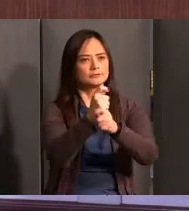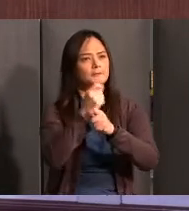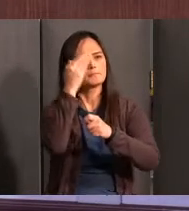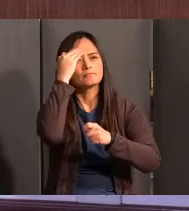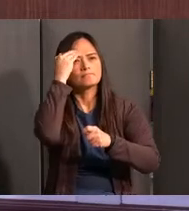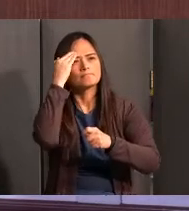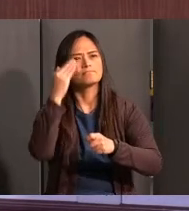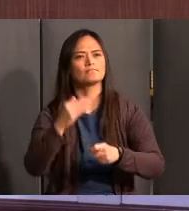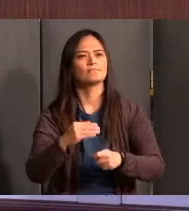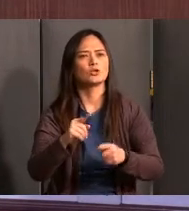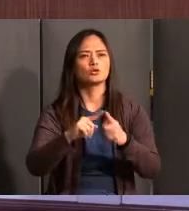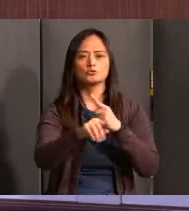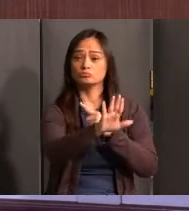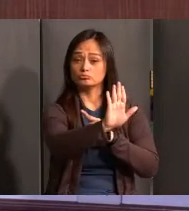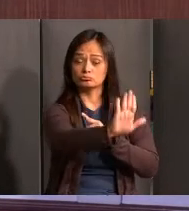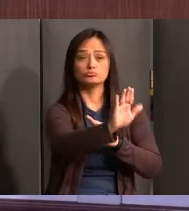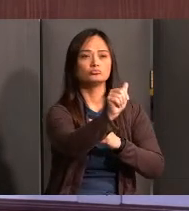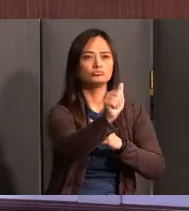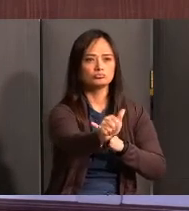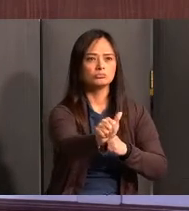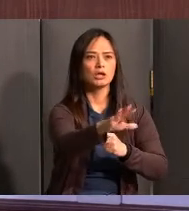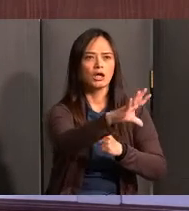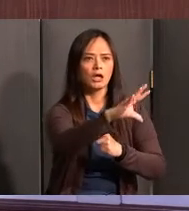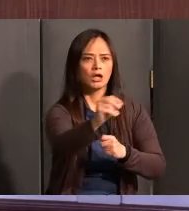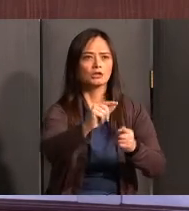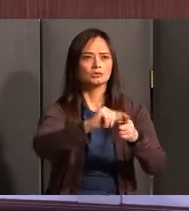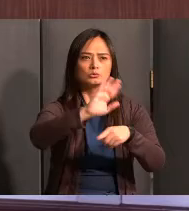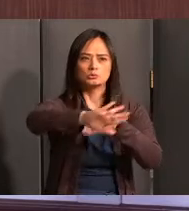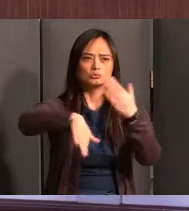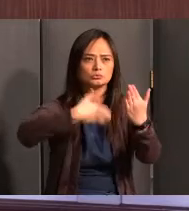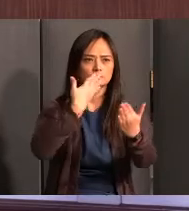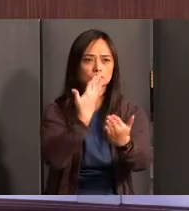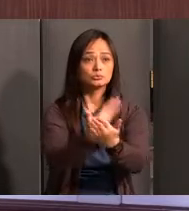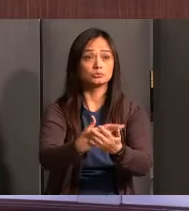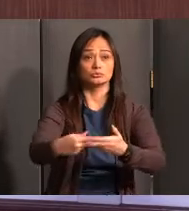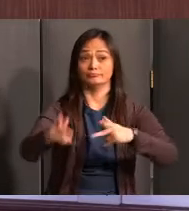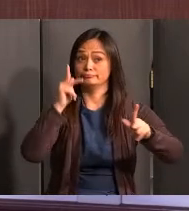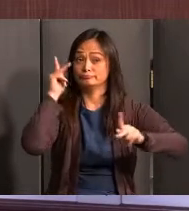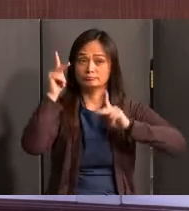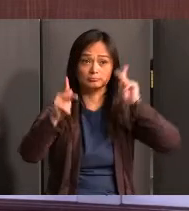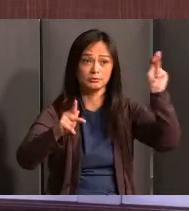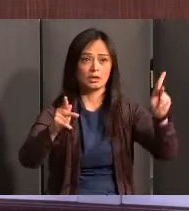heed, therefore, unto yourselves and to all the flock,